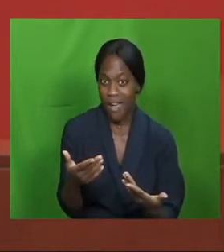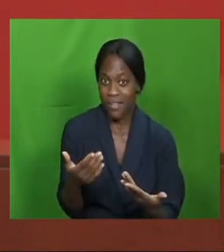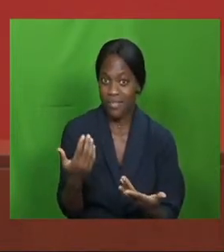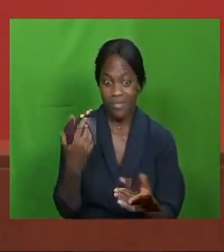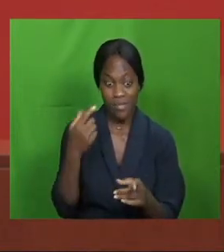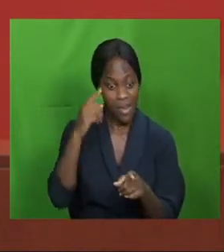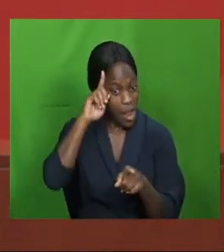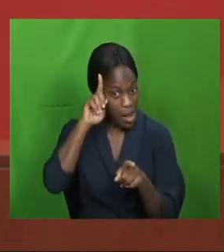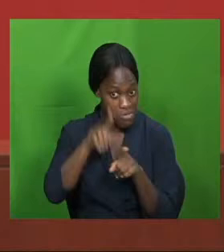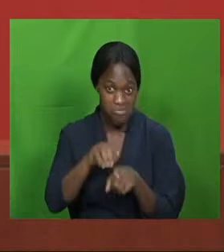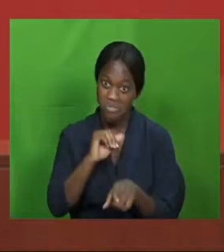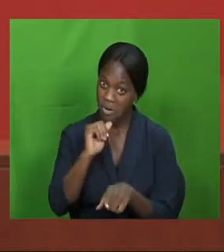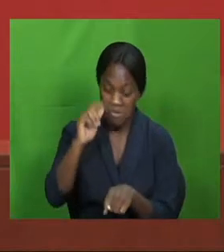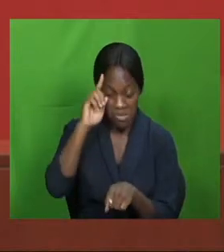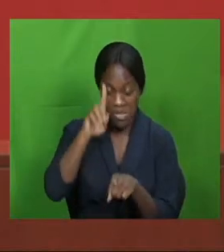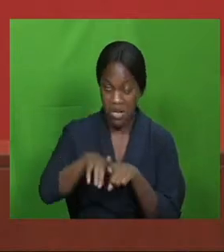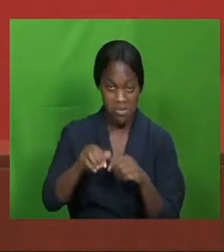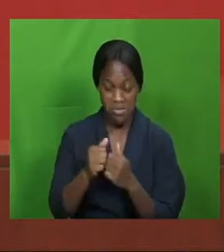argue with me.